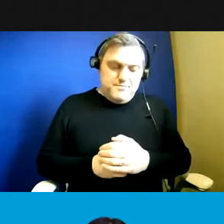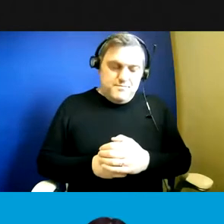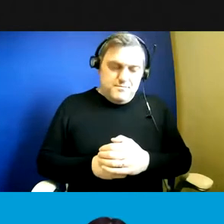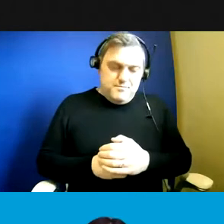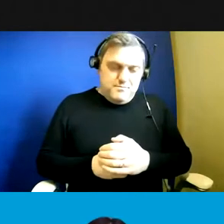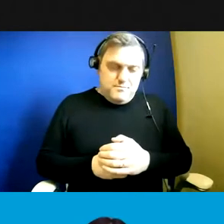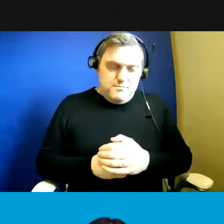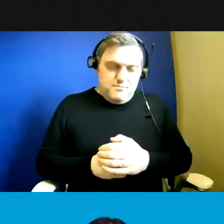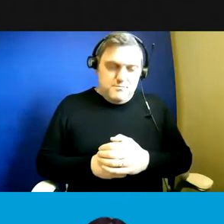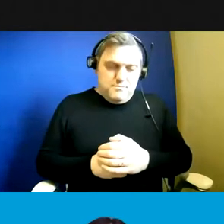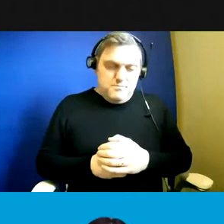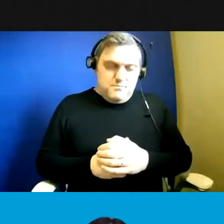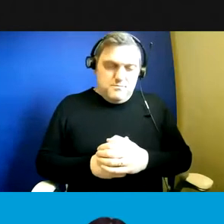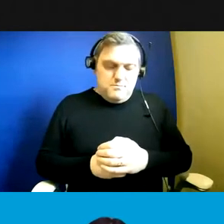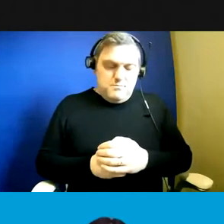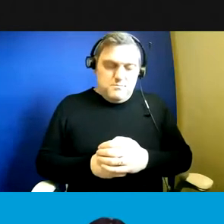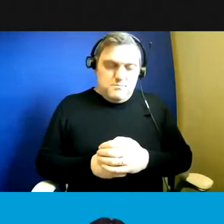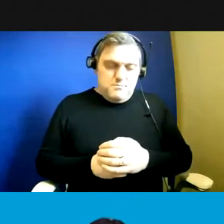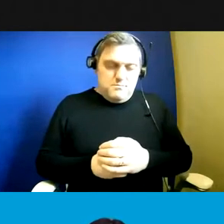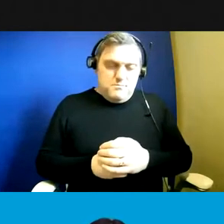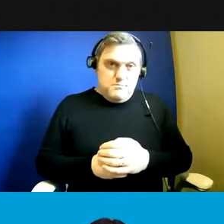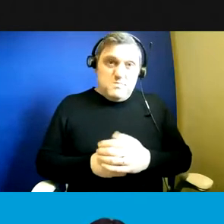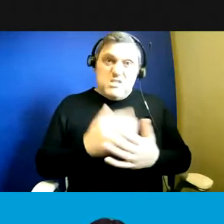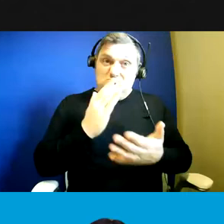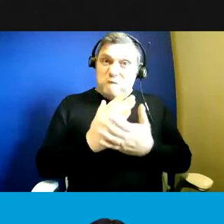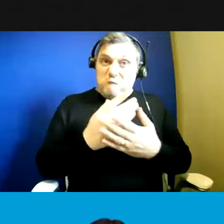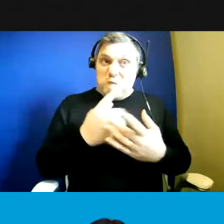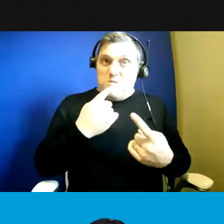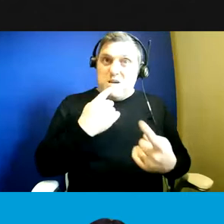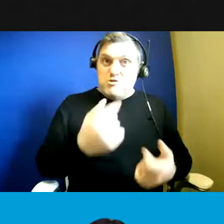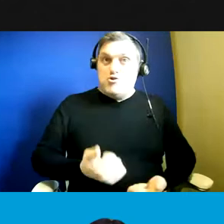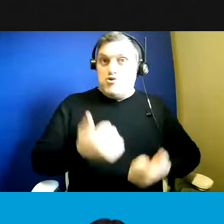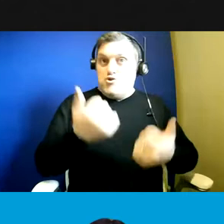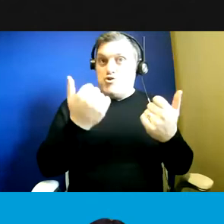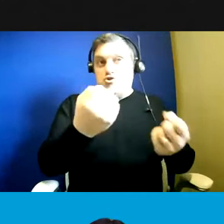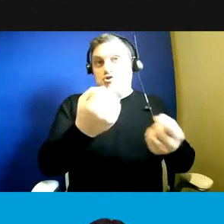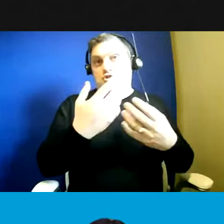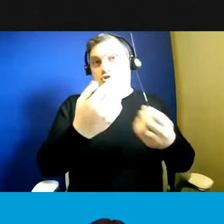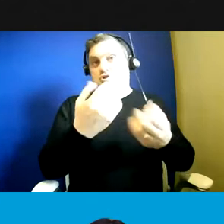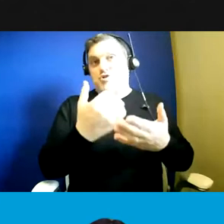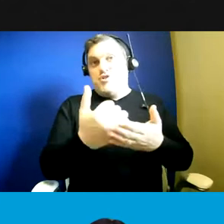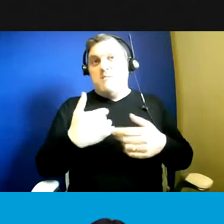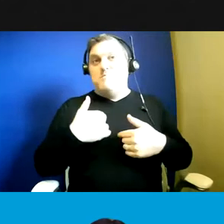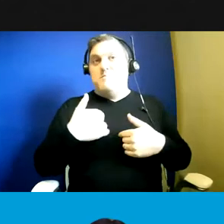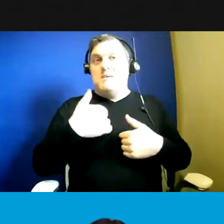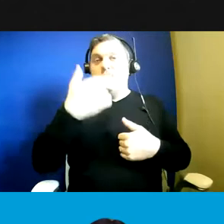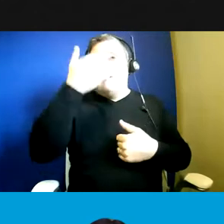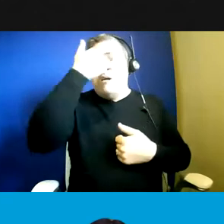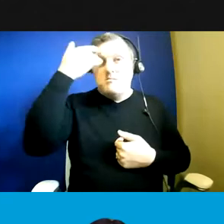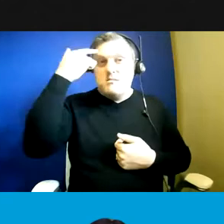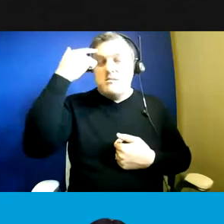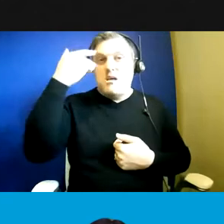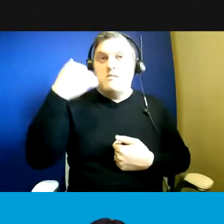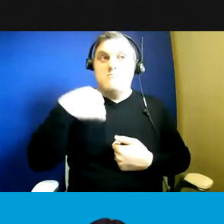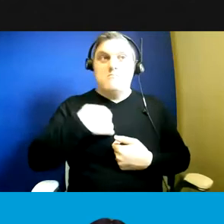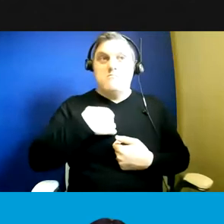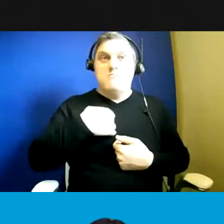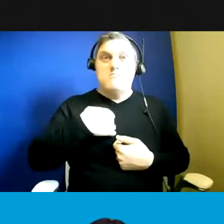And it's been very, very informative. It's helped me to understand my